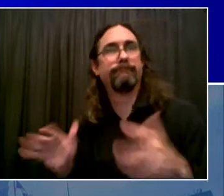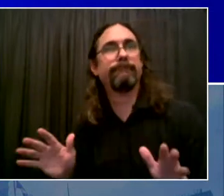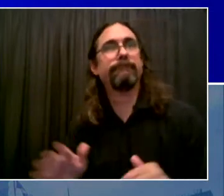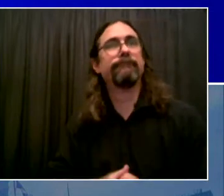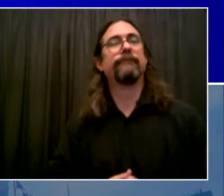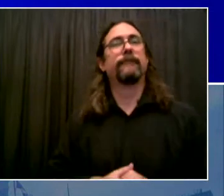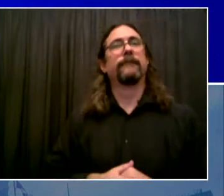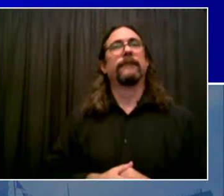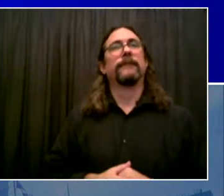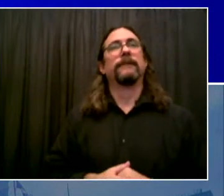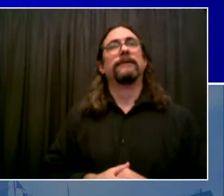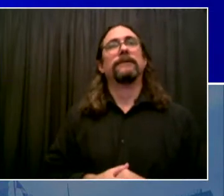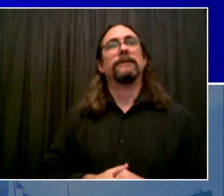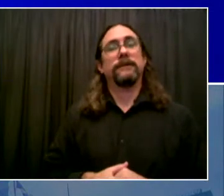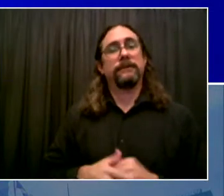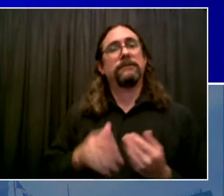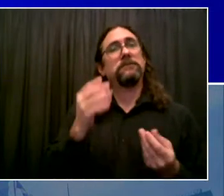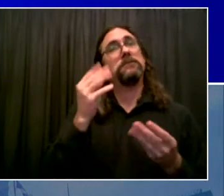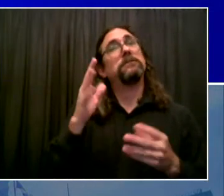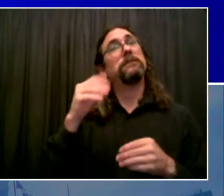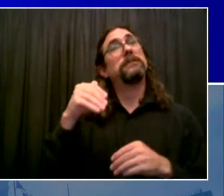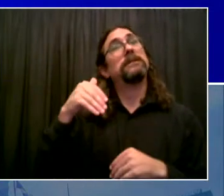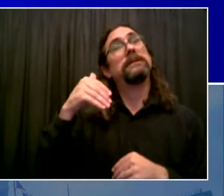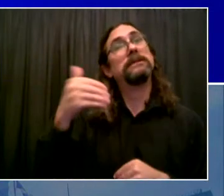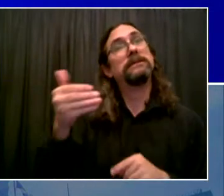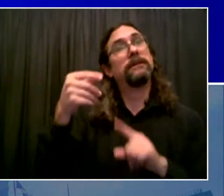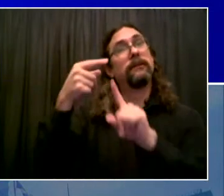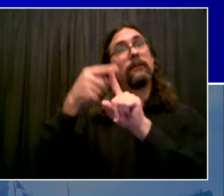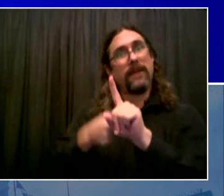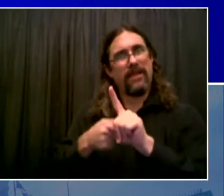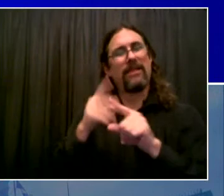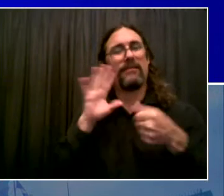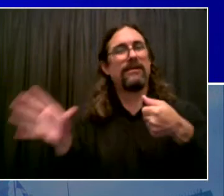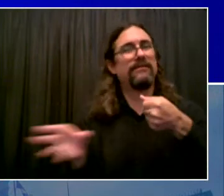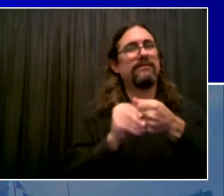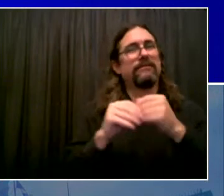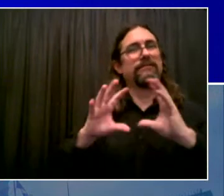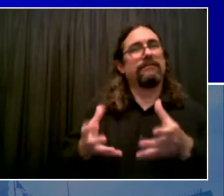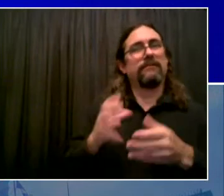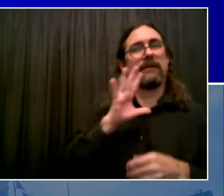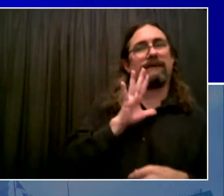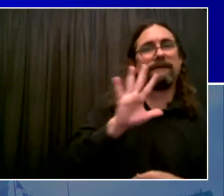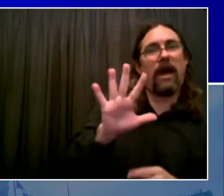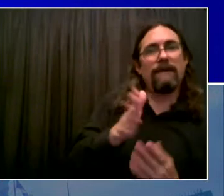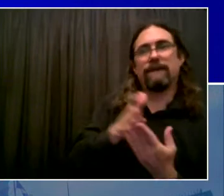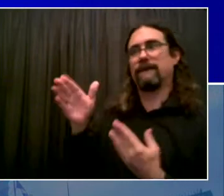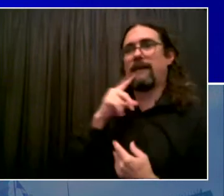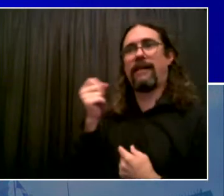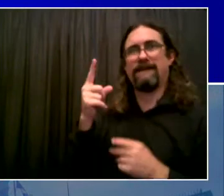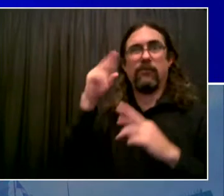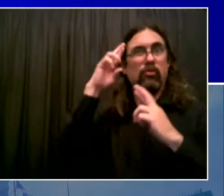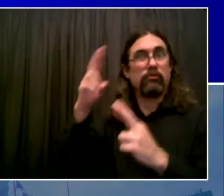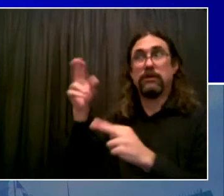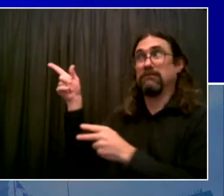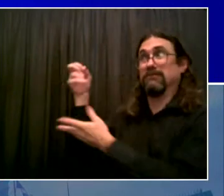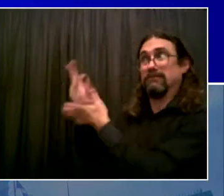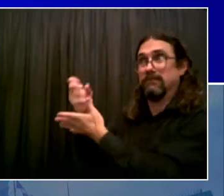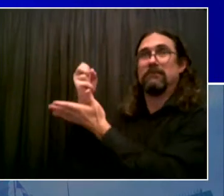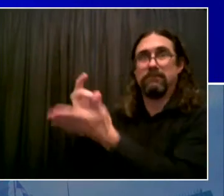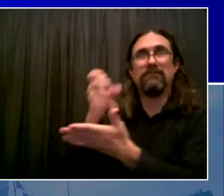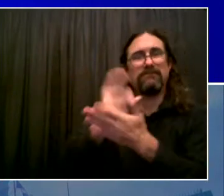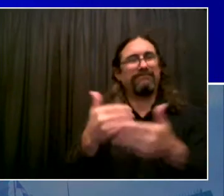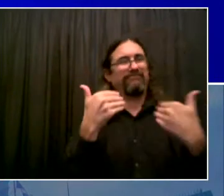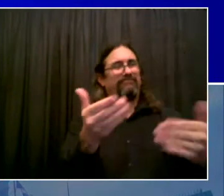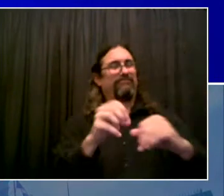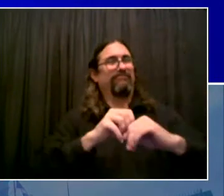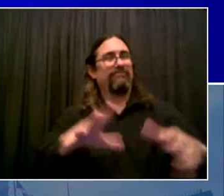to 11-year-olds eligible, and that would be a game changer. So a lot happening that's going to help us beat back COVID. So number one,